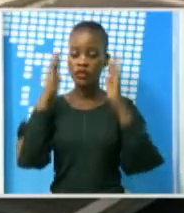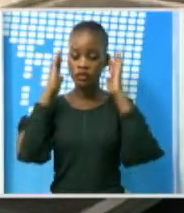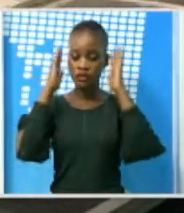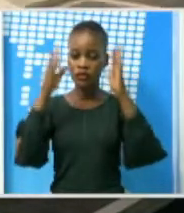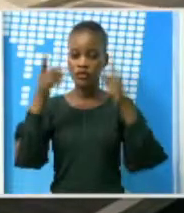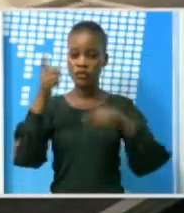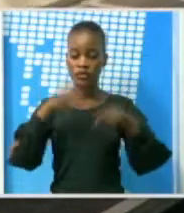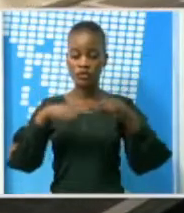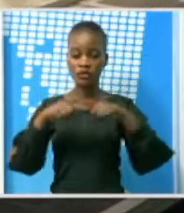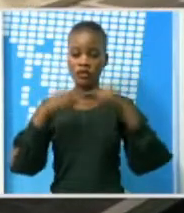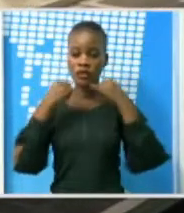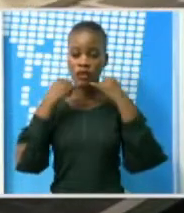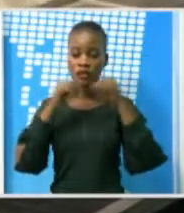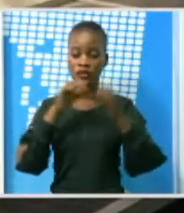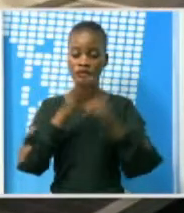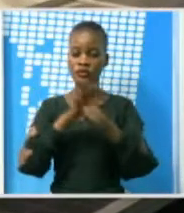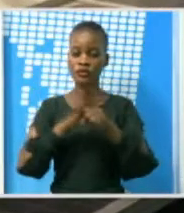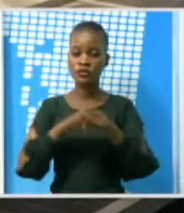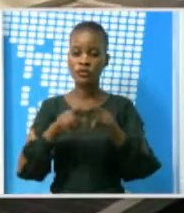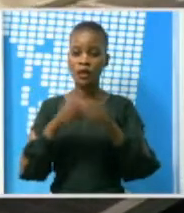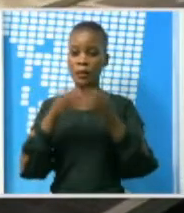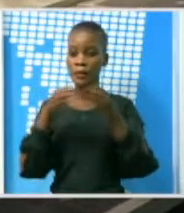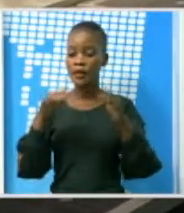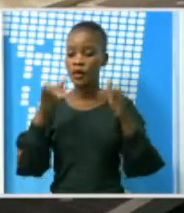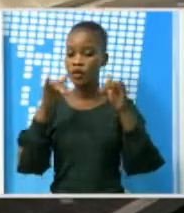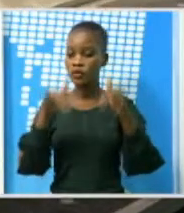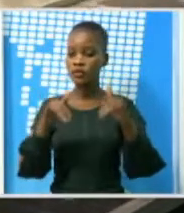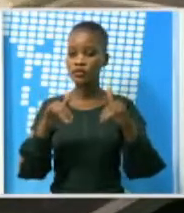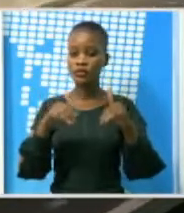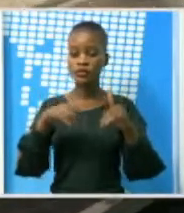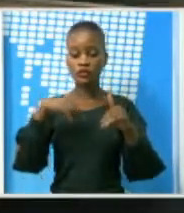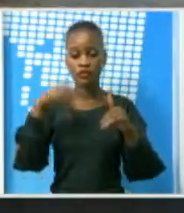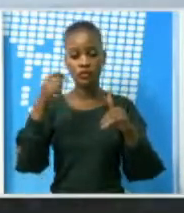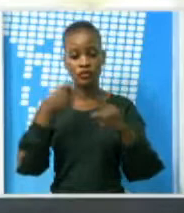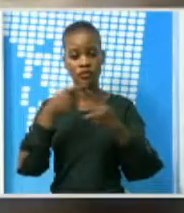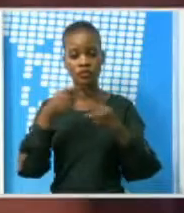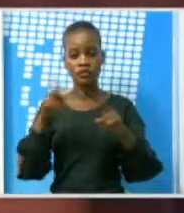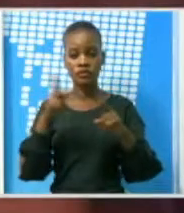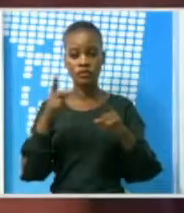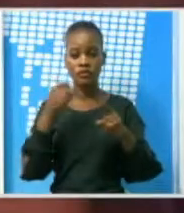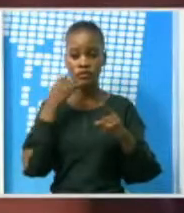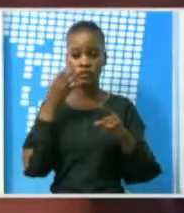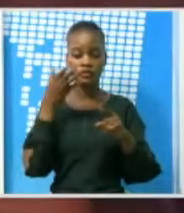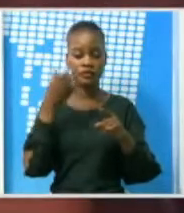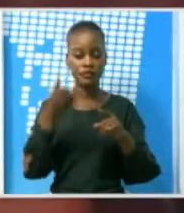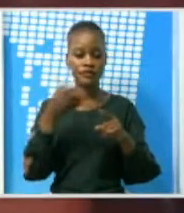in electric mobility, such as the most recent electric automobiles from Kira Motors.